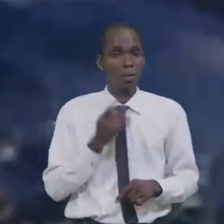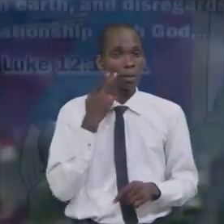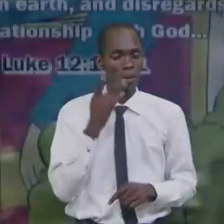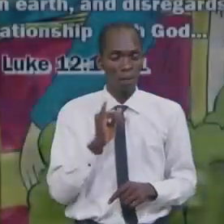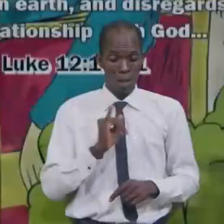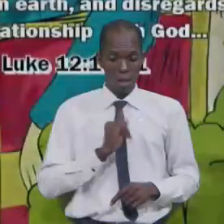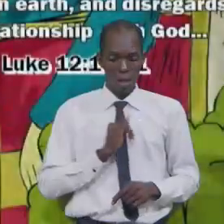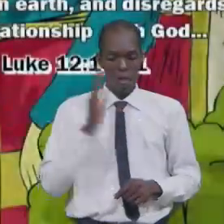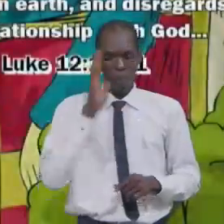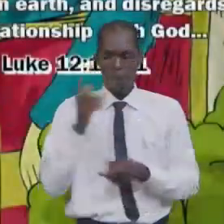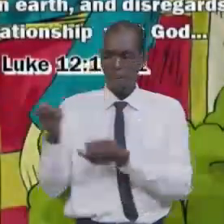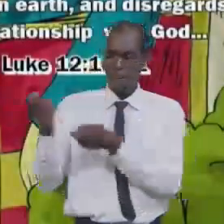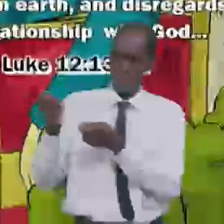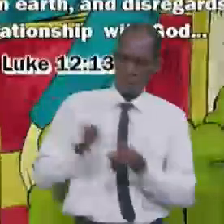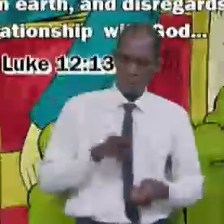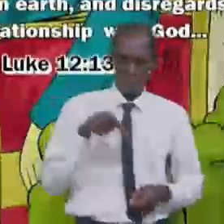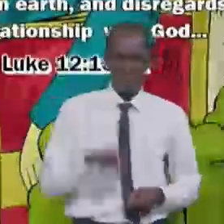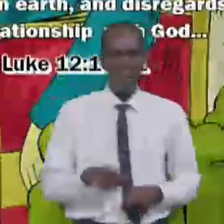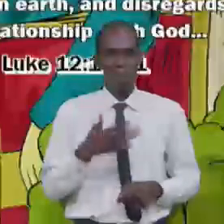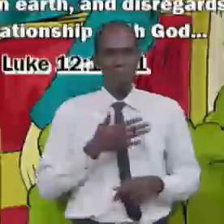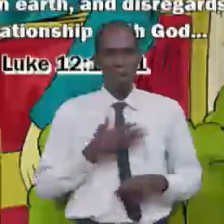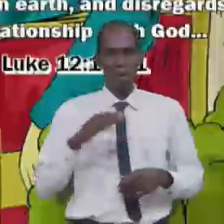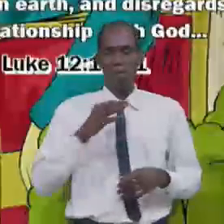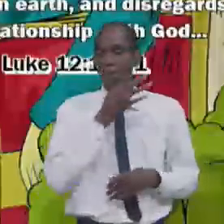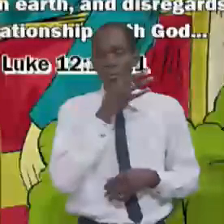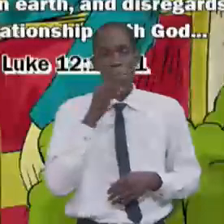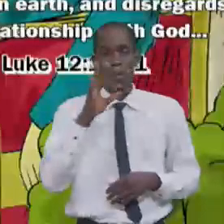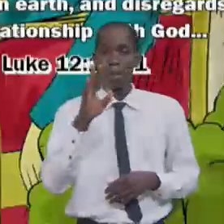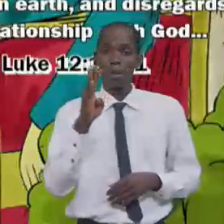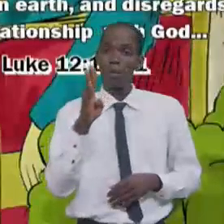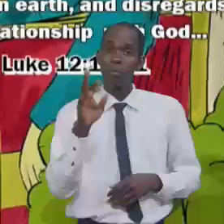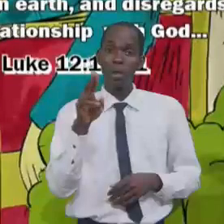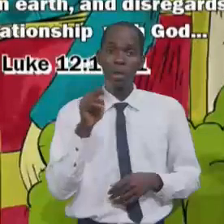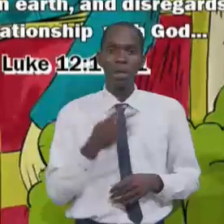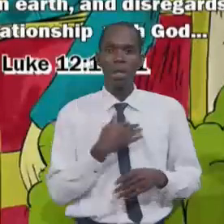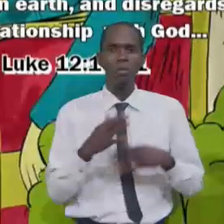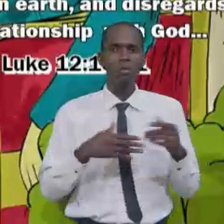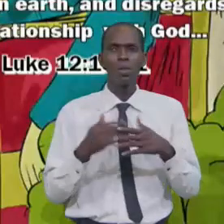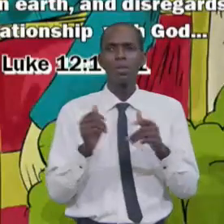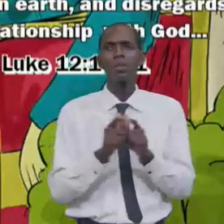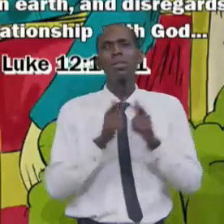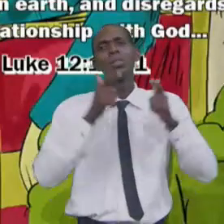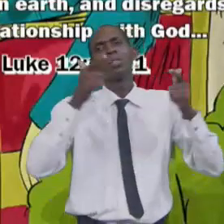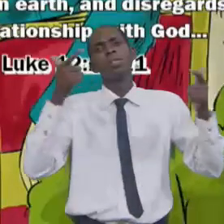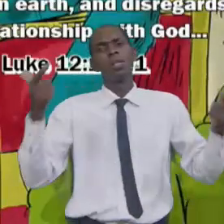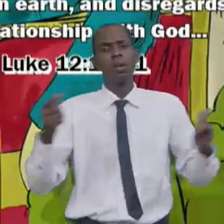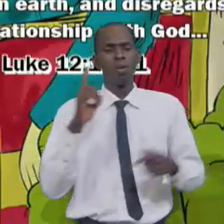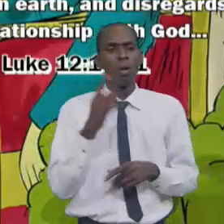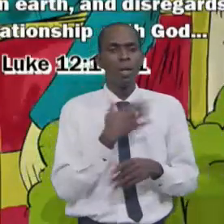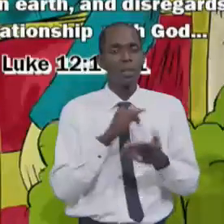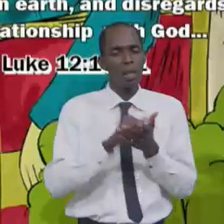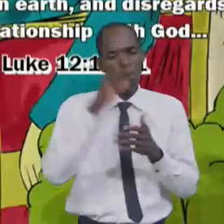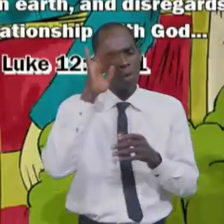down my bands and build greater. And there will I, the man is full of